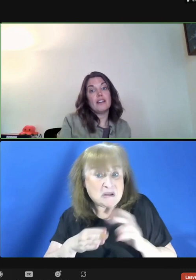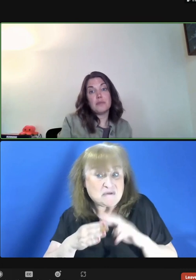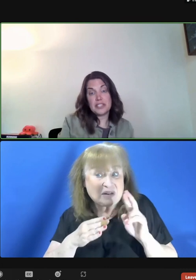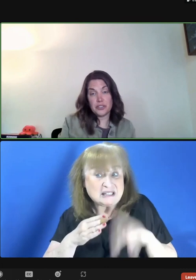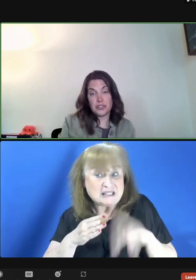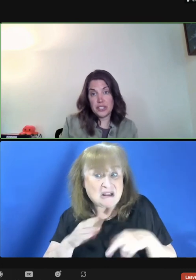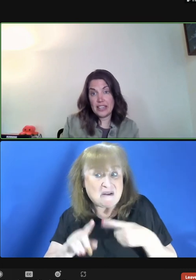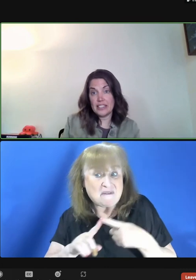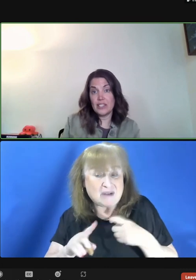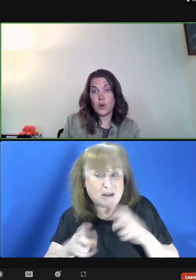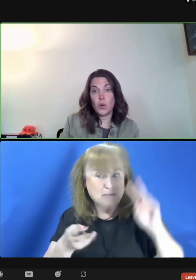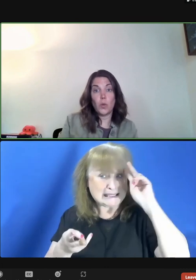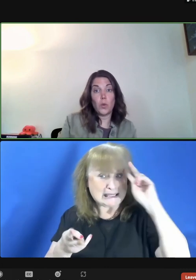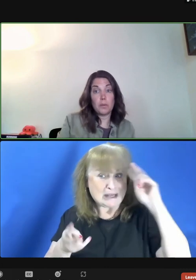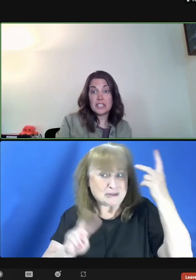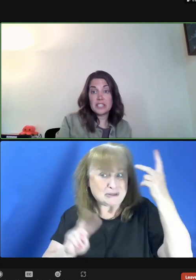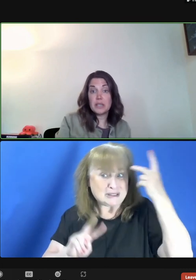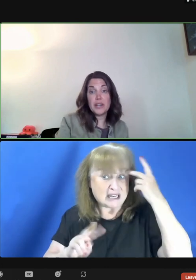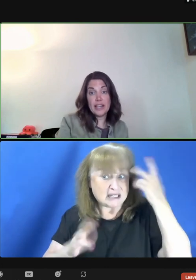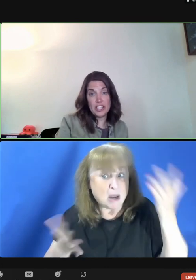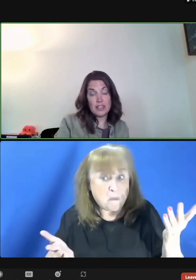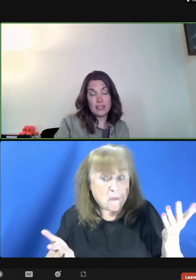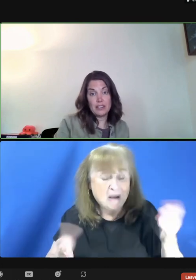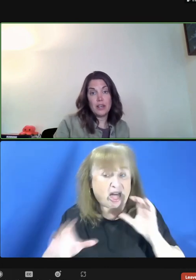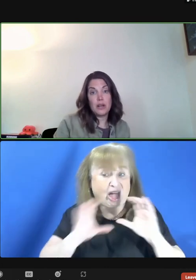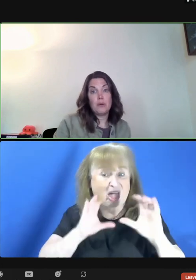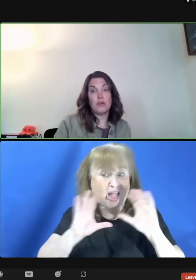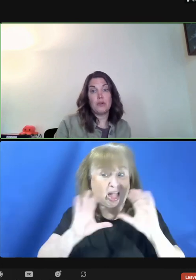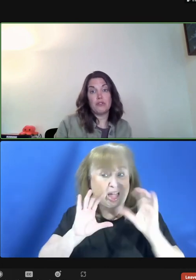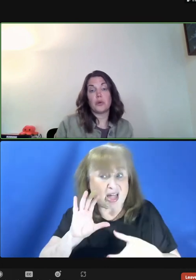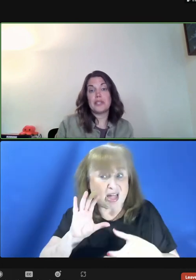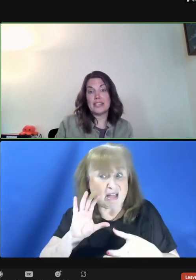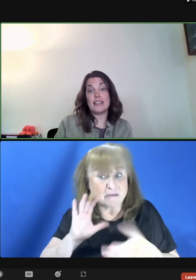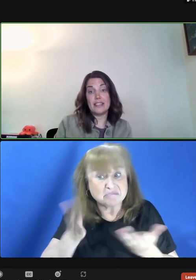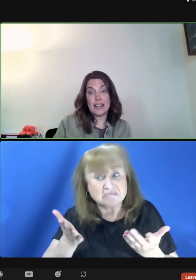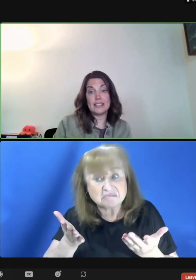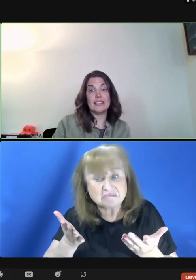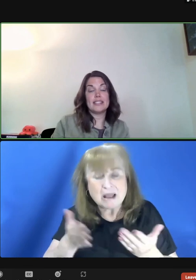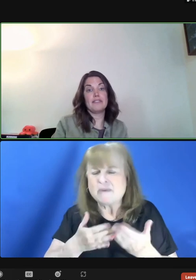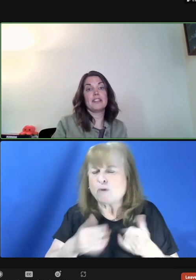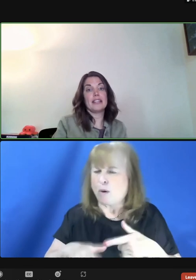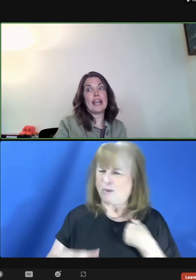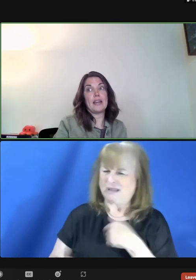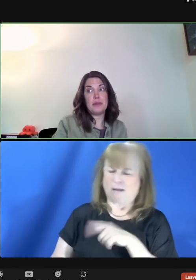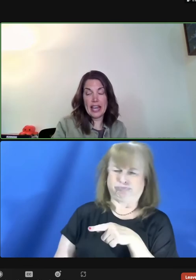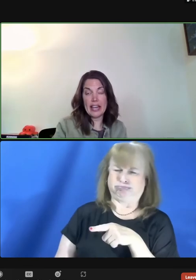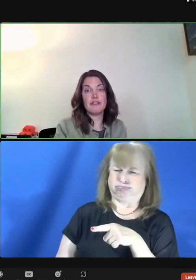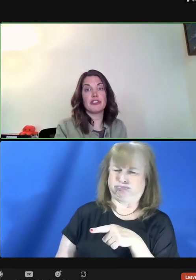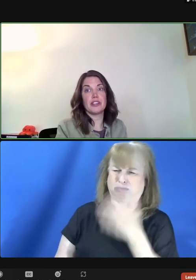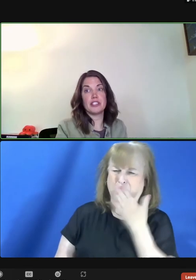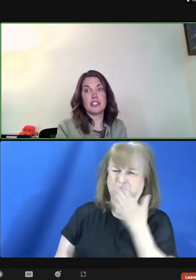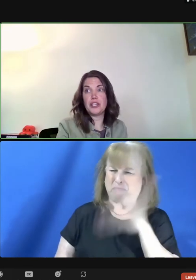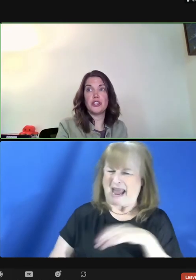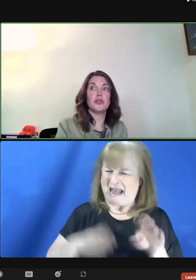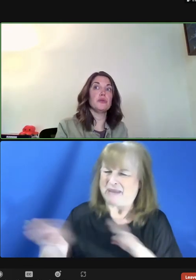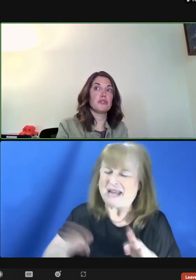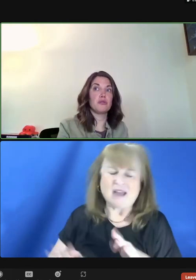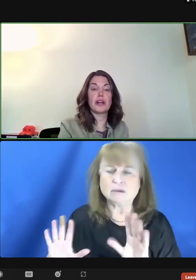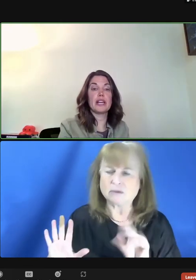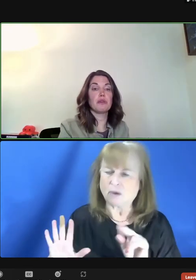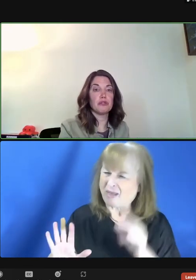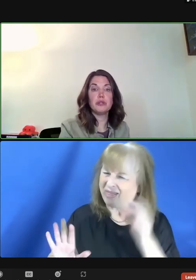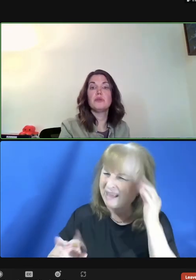result of a misunderstanding or miscommunication, before we say that, yes, it's definitely a behavior that is